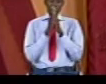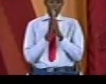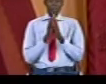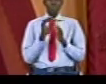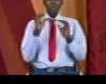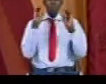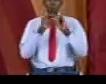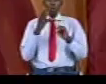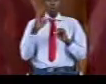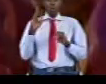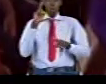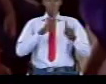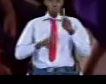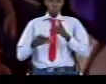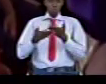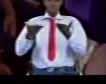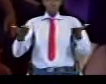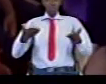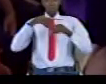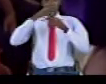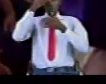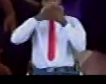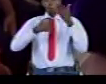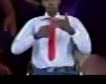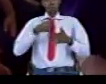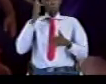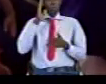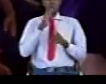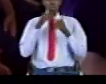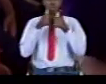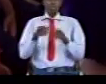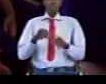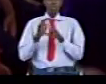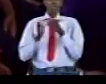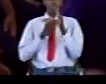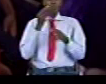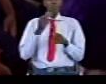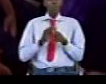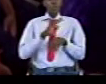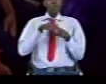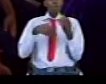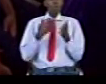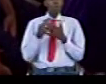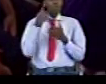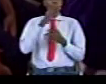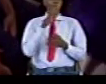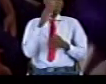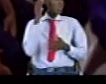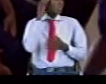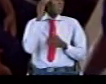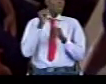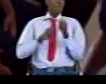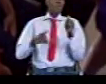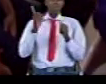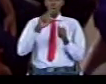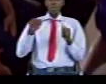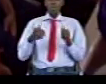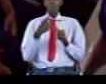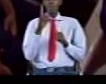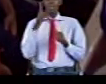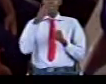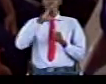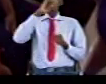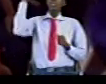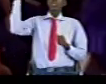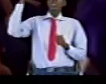people in front of me will be lost. And all just listening tonight, anywhere and everywhere, the grace of God